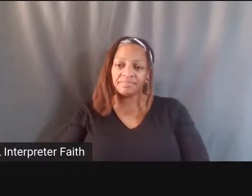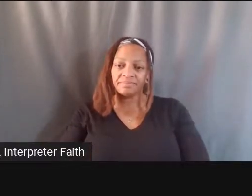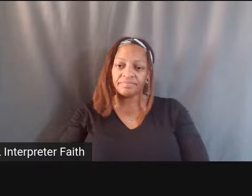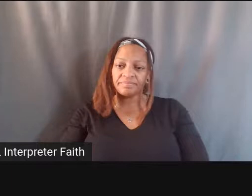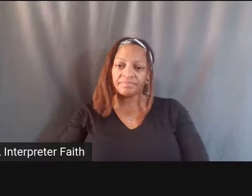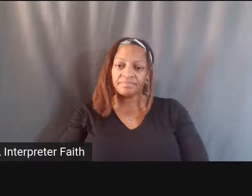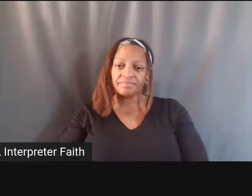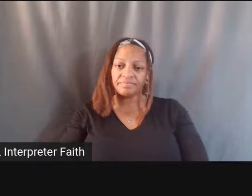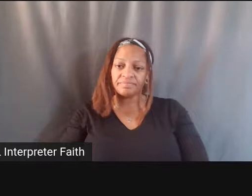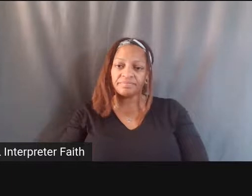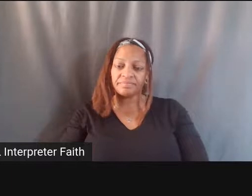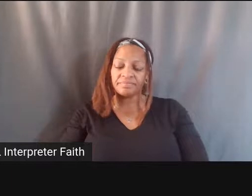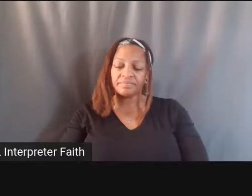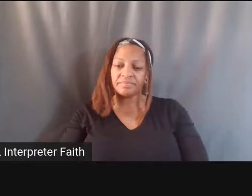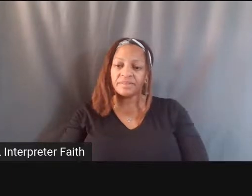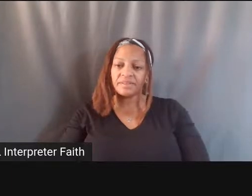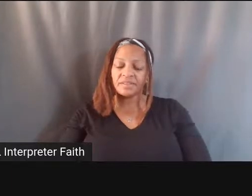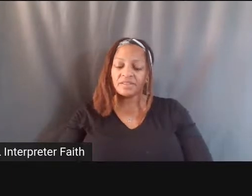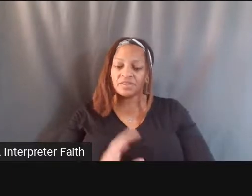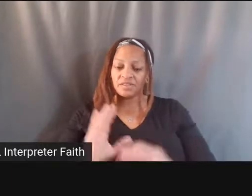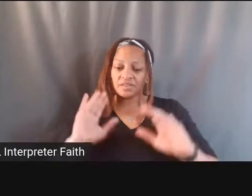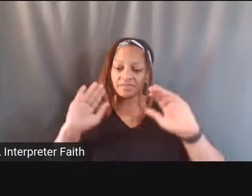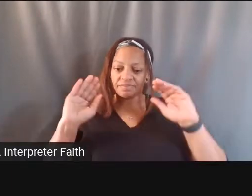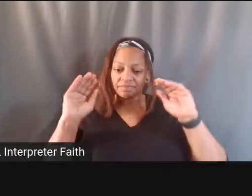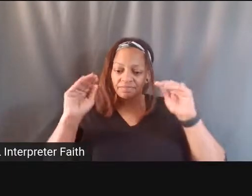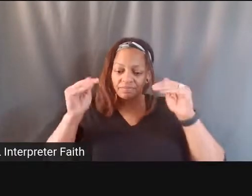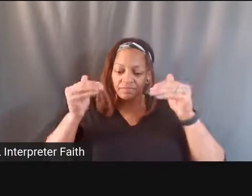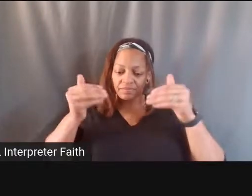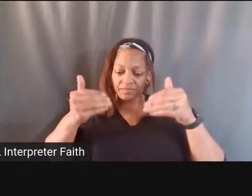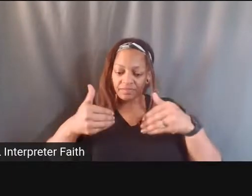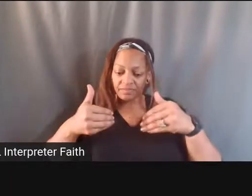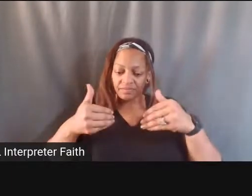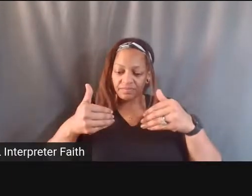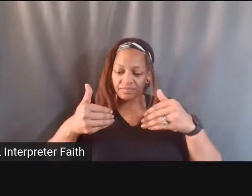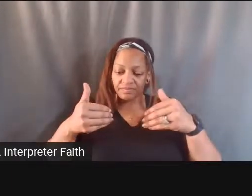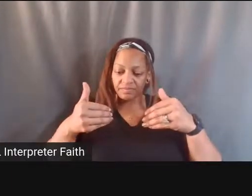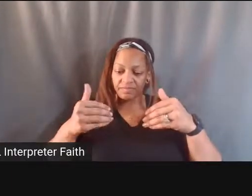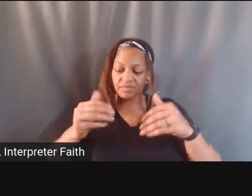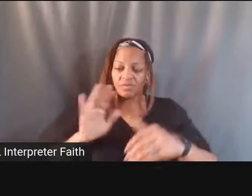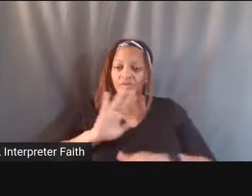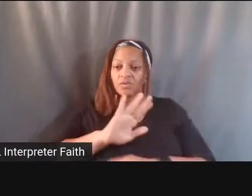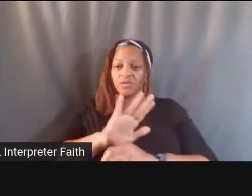You're just tuning in right now to your body,